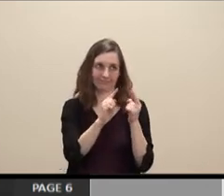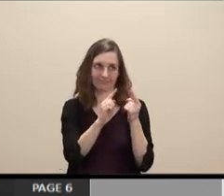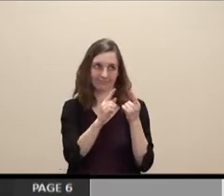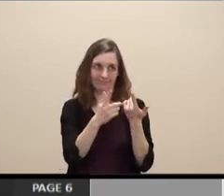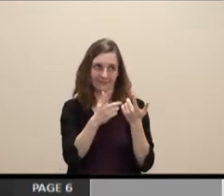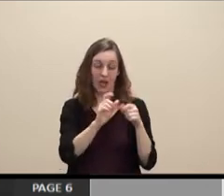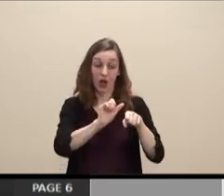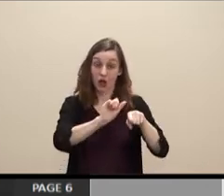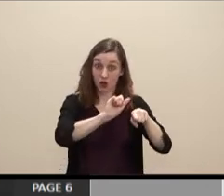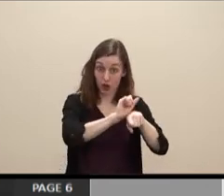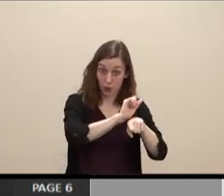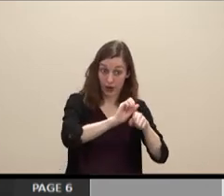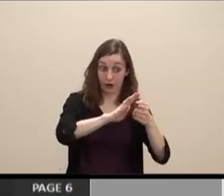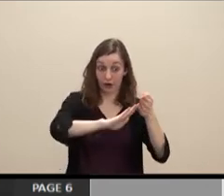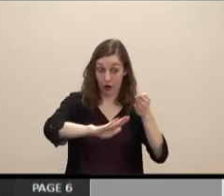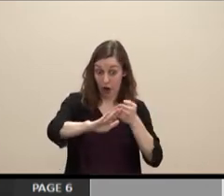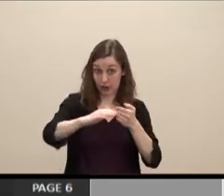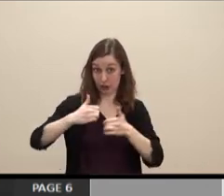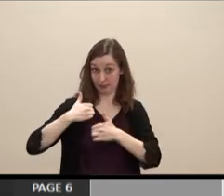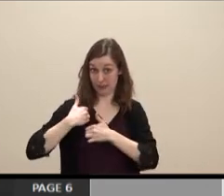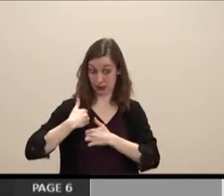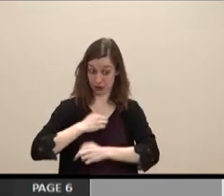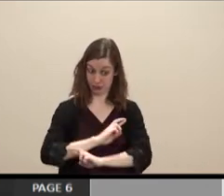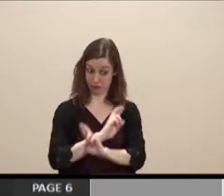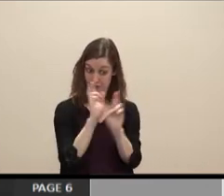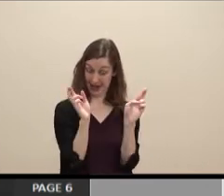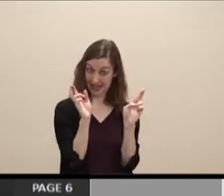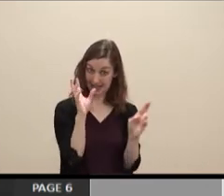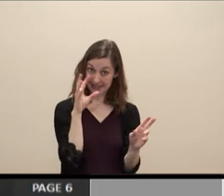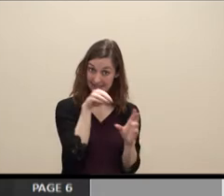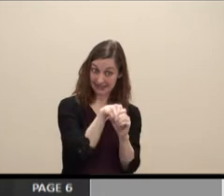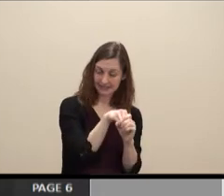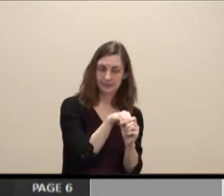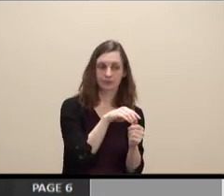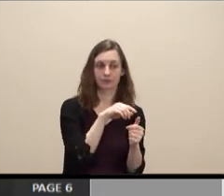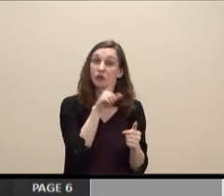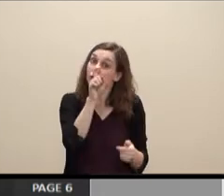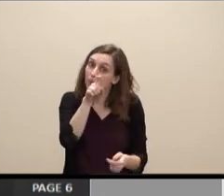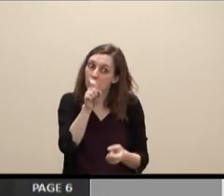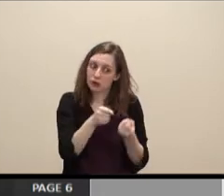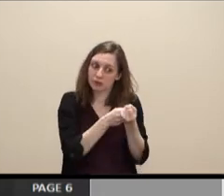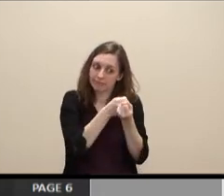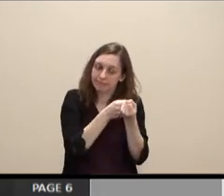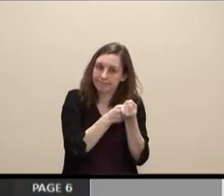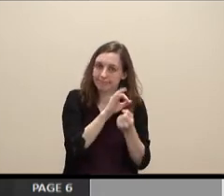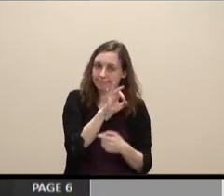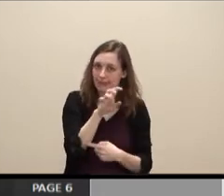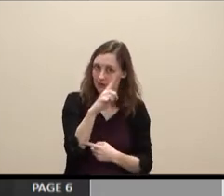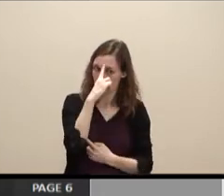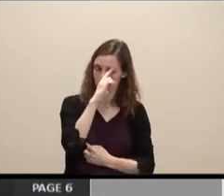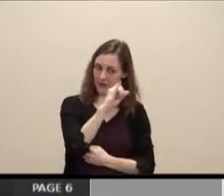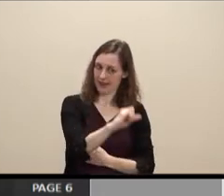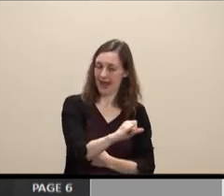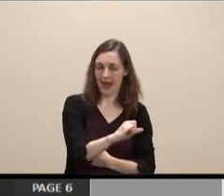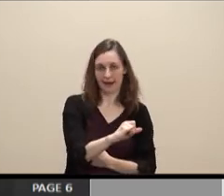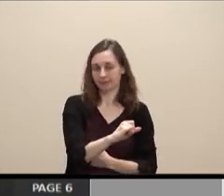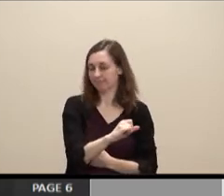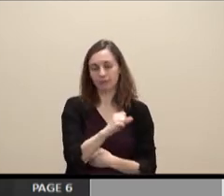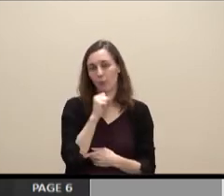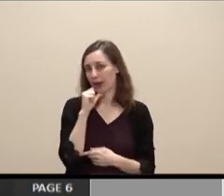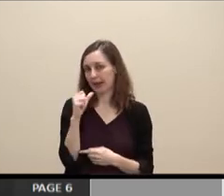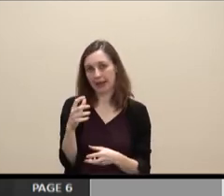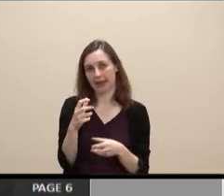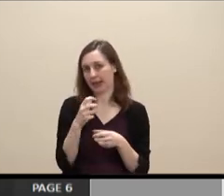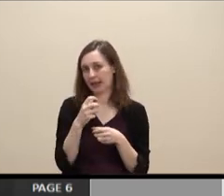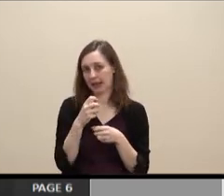military readiness, we were supposed to get some funding on our military identified students, and that we ended